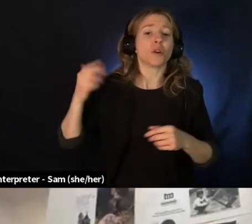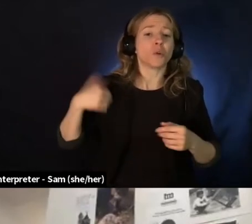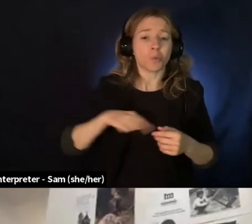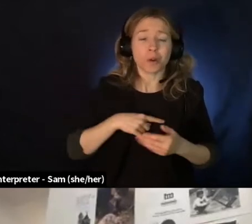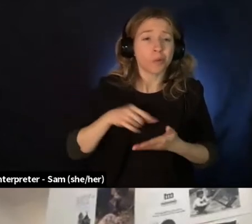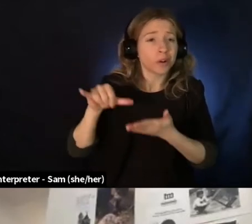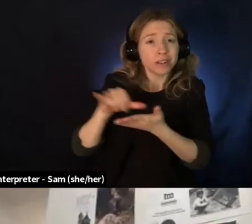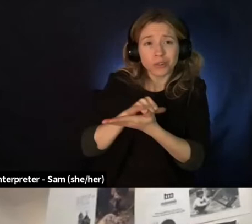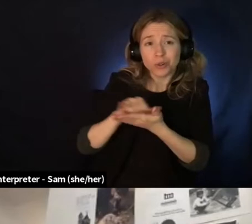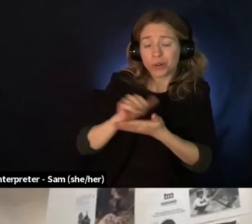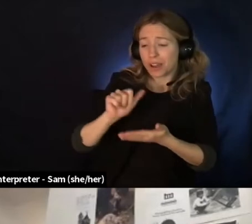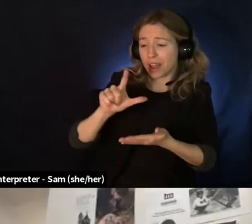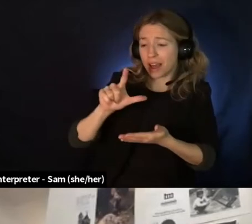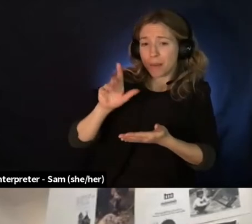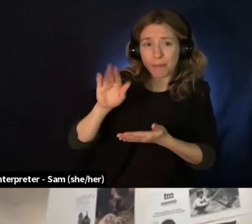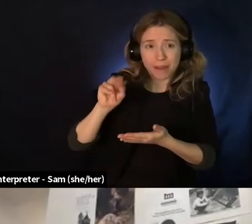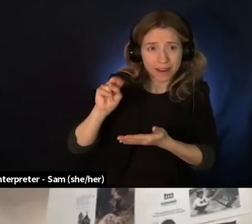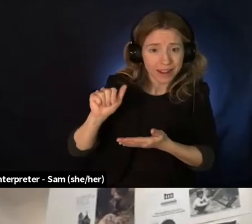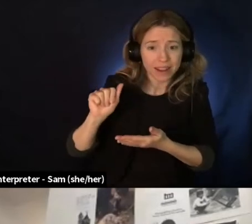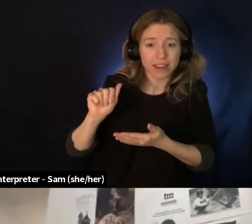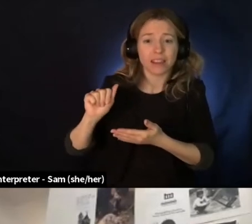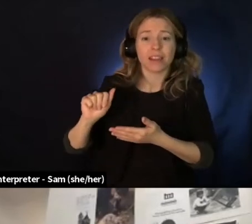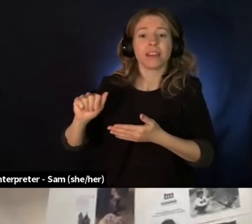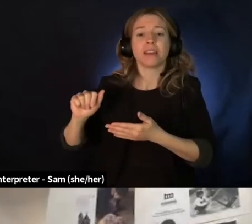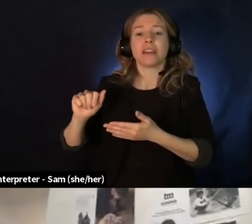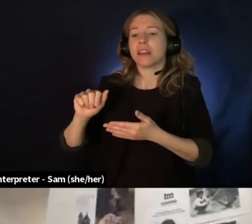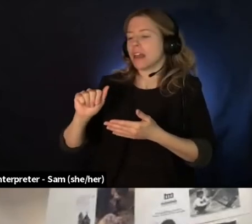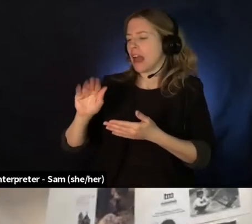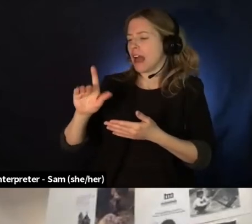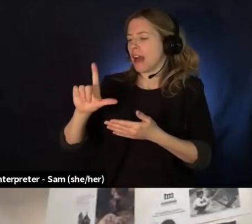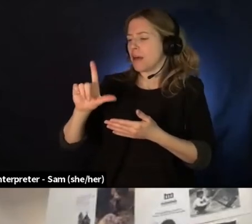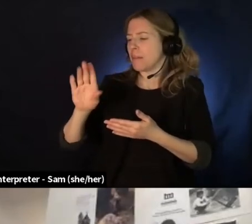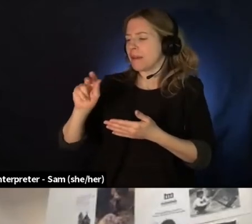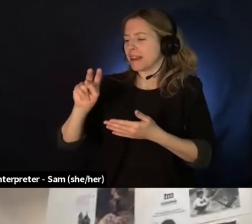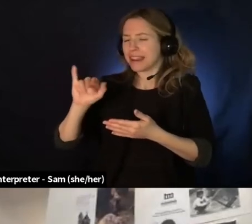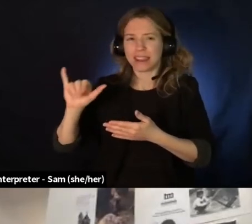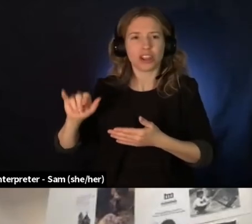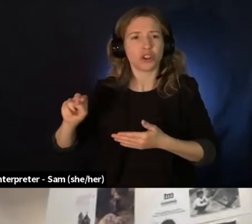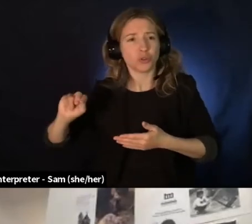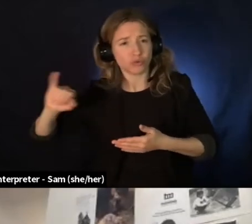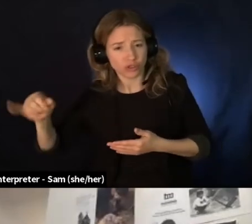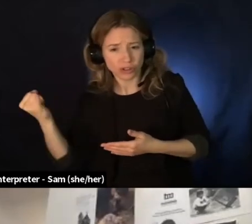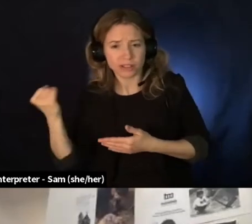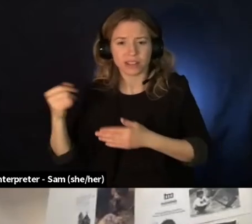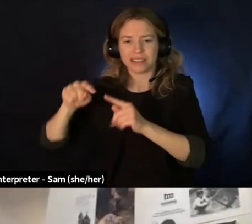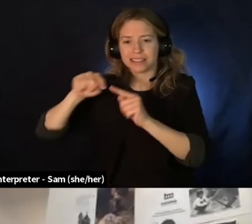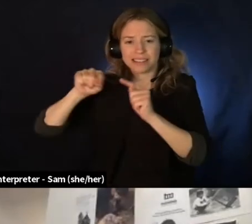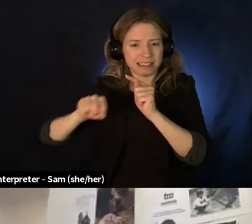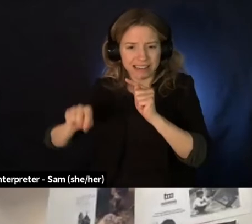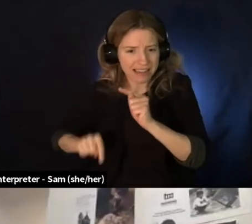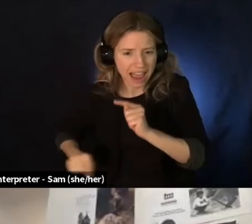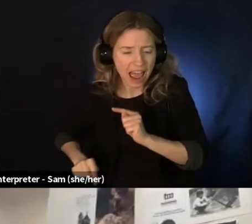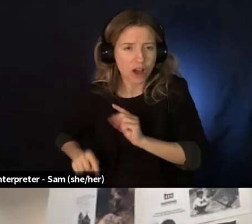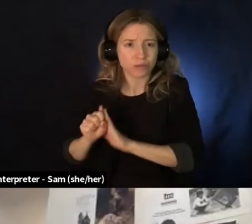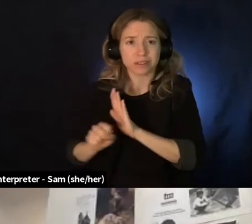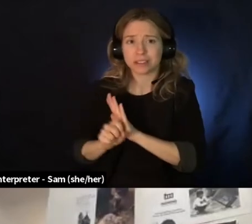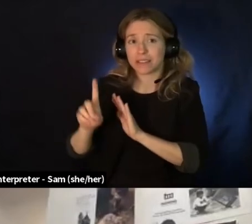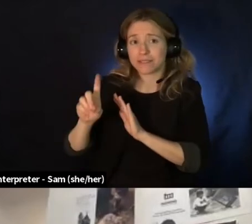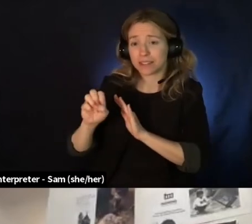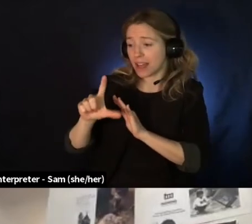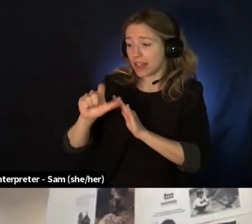Pennsylvania. It was all our territories. And there were other nations that were that abutted us. I mean, because we